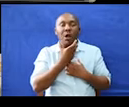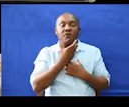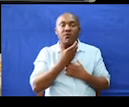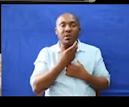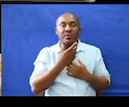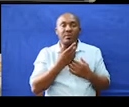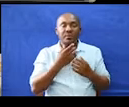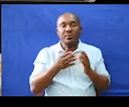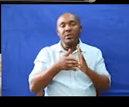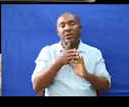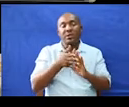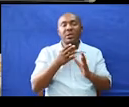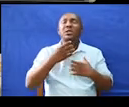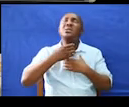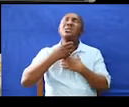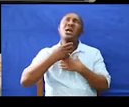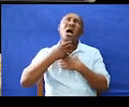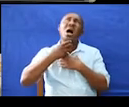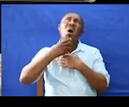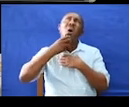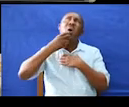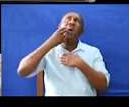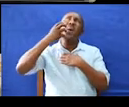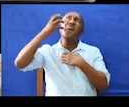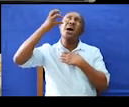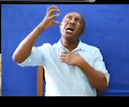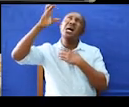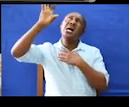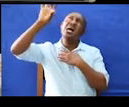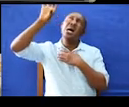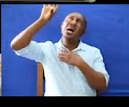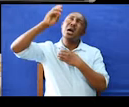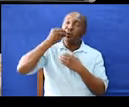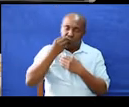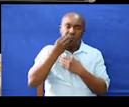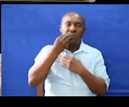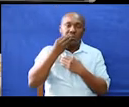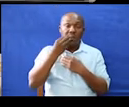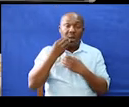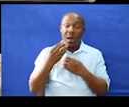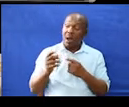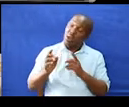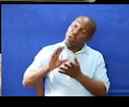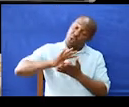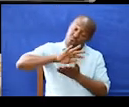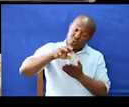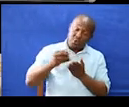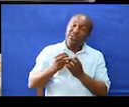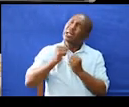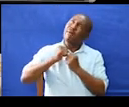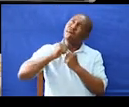raise up their neck so that they can reach the tallest trees. And the ones who succeeded